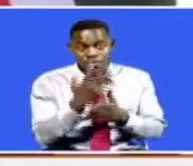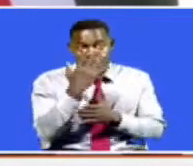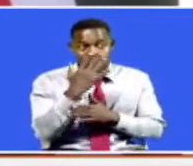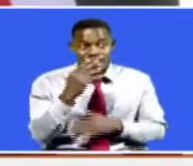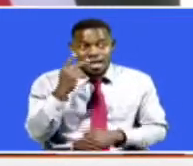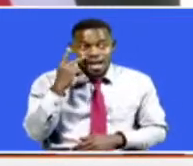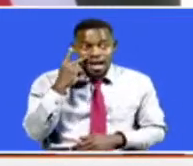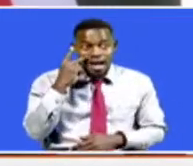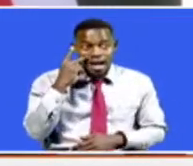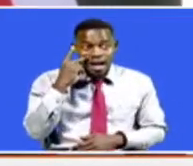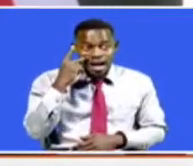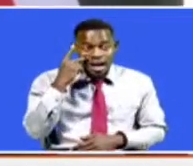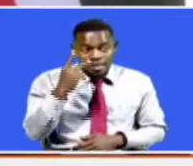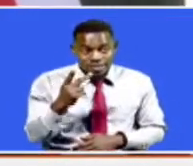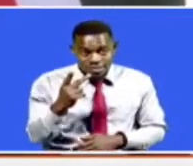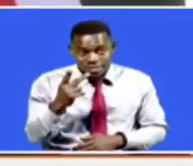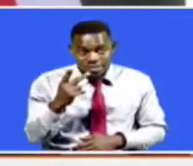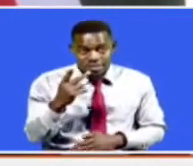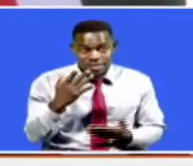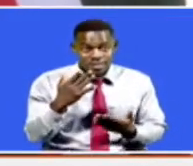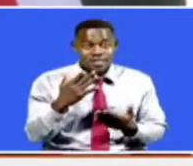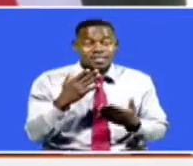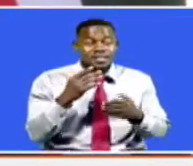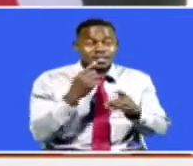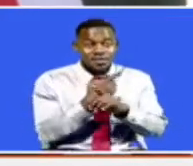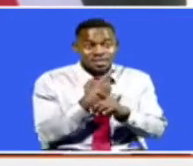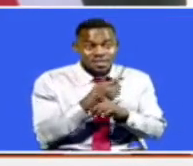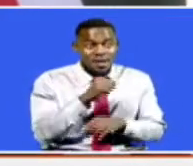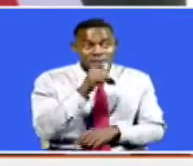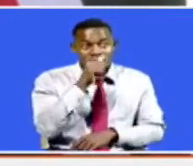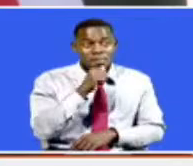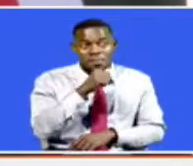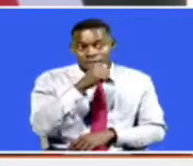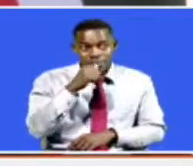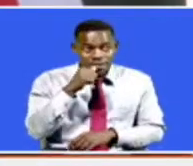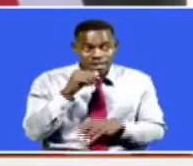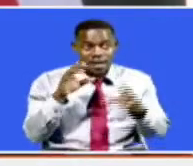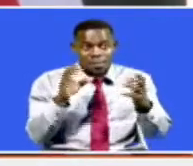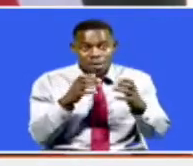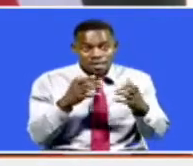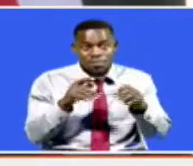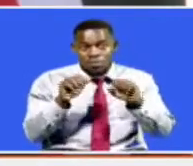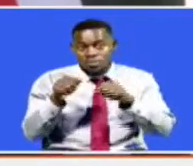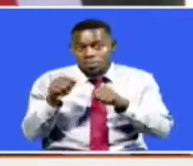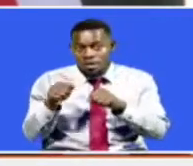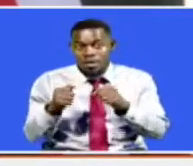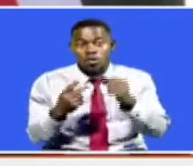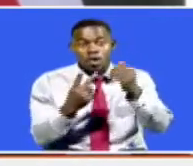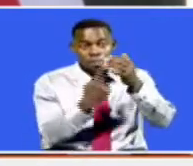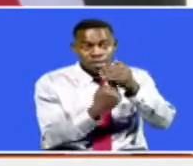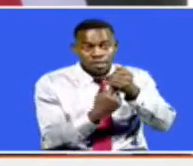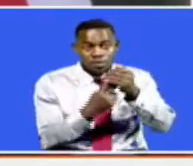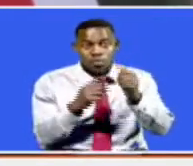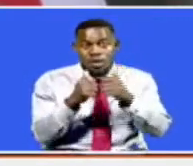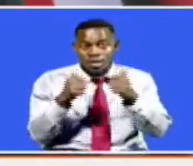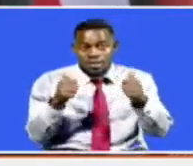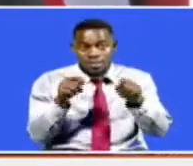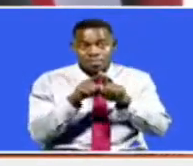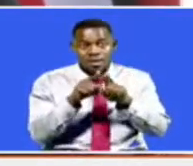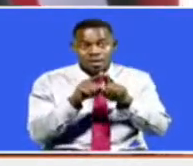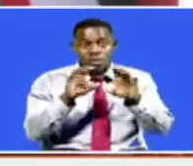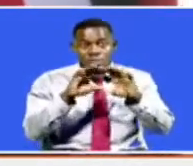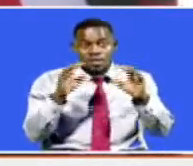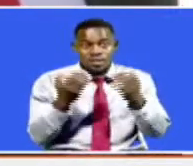ICGLR Lake Region Private Sector Forum provides a platform for one, collaboration, knowledge exchange, and collective